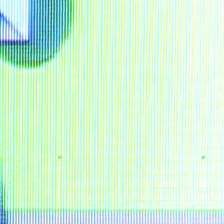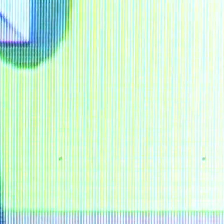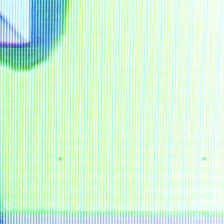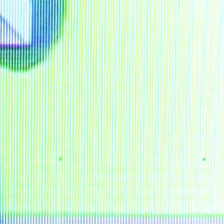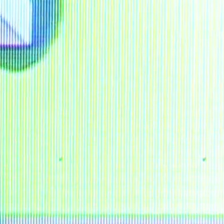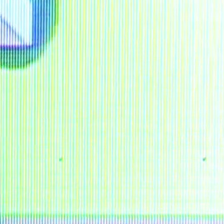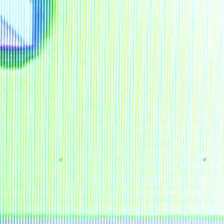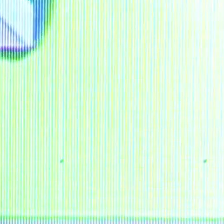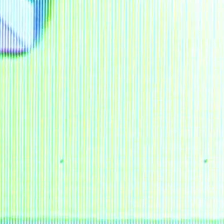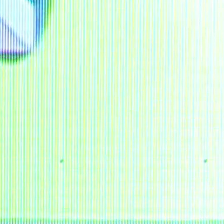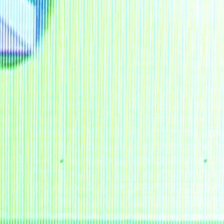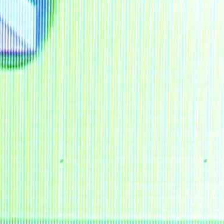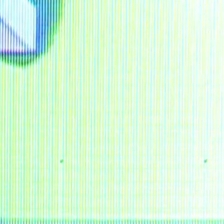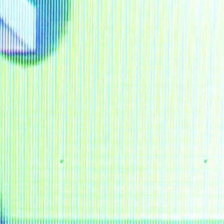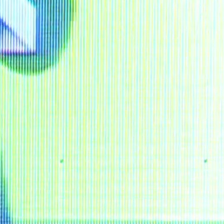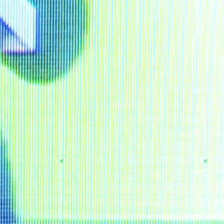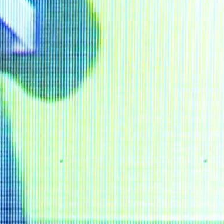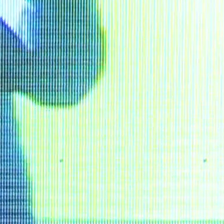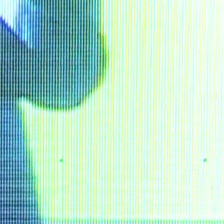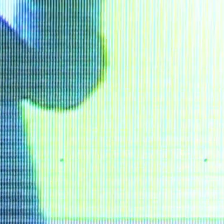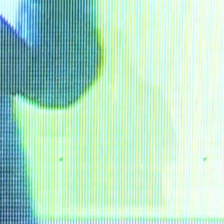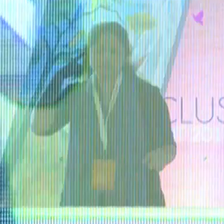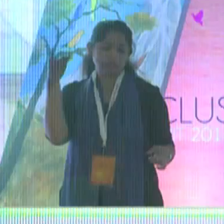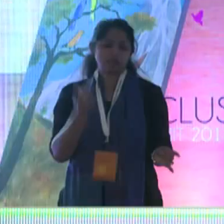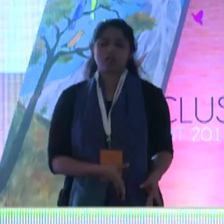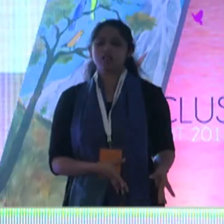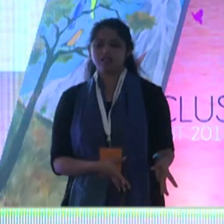Politicians in our country don't want to listen to anyone, including me.